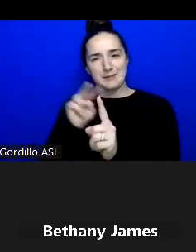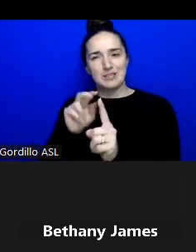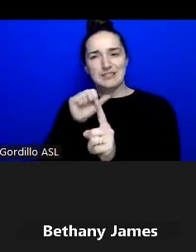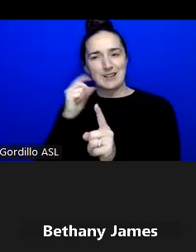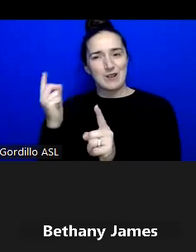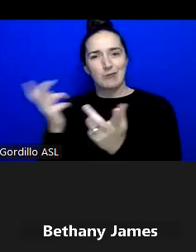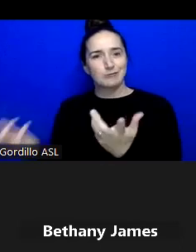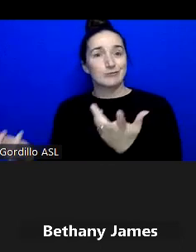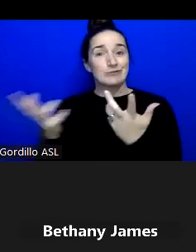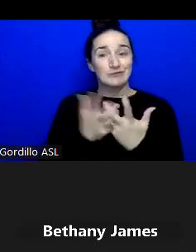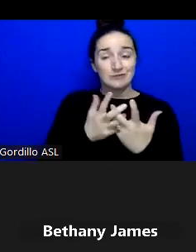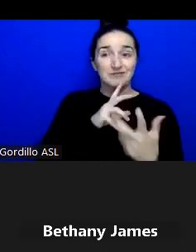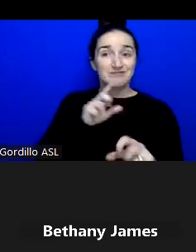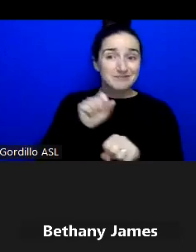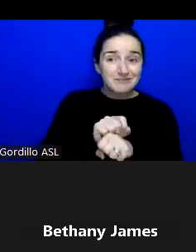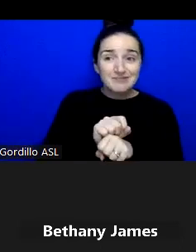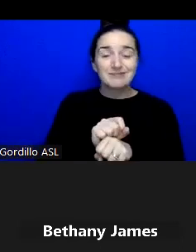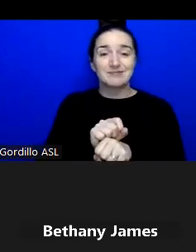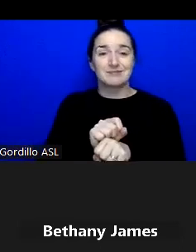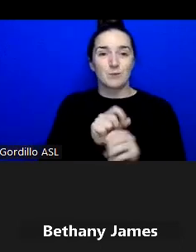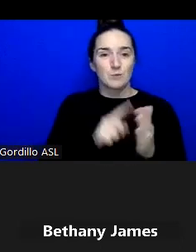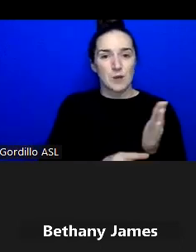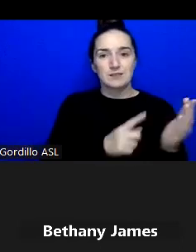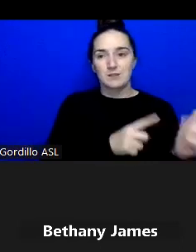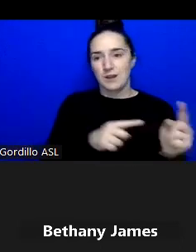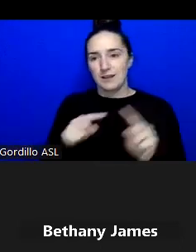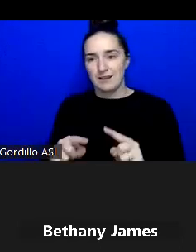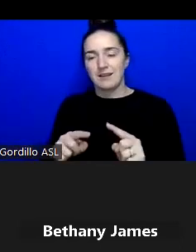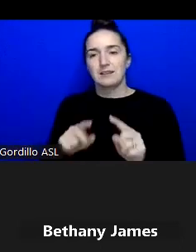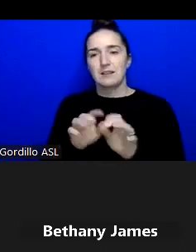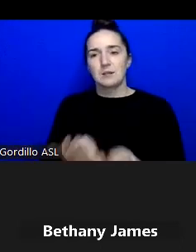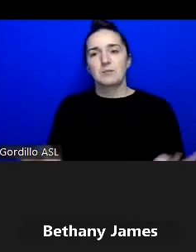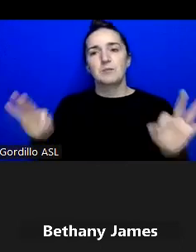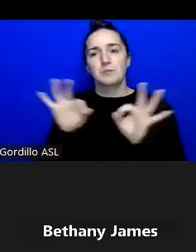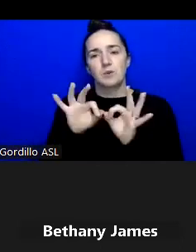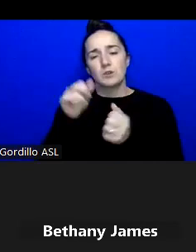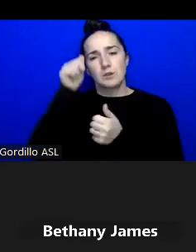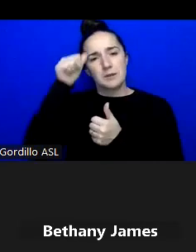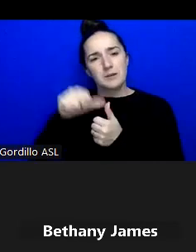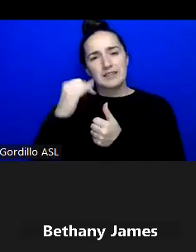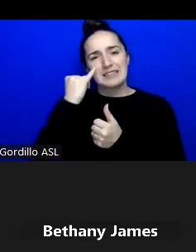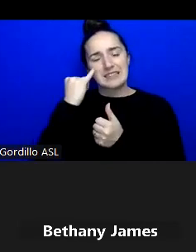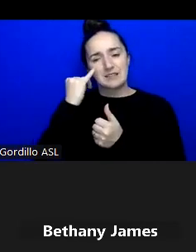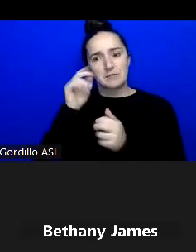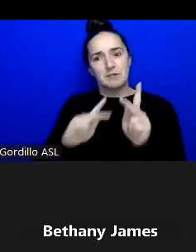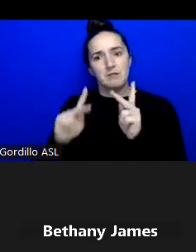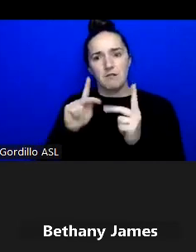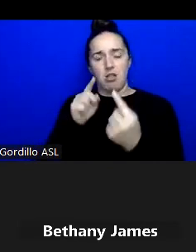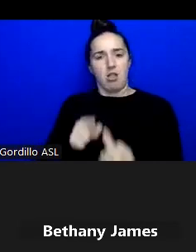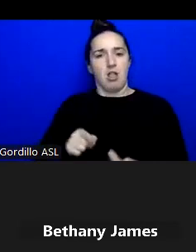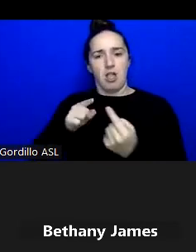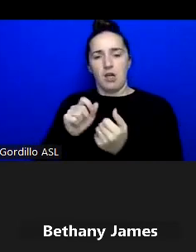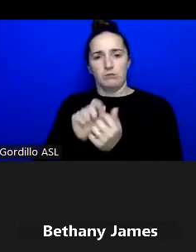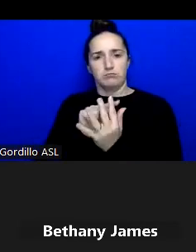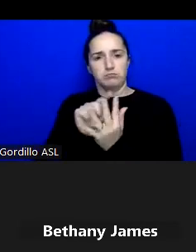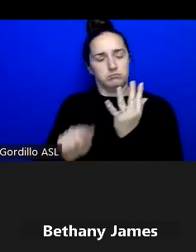what we're missing out on. It is important to, like I mentioned before, consider where people feel like they're having difficulty with, but sometimes people don't realize all that